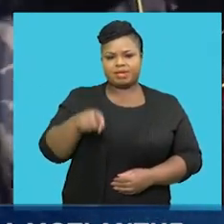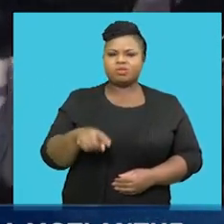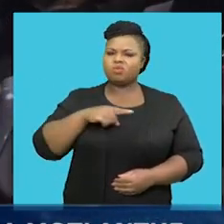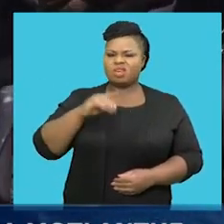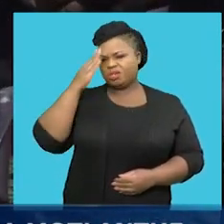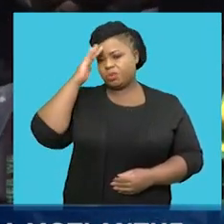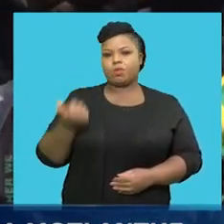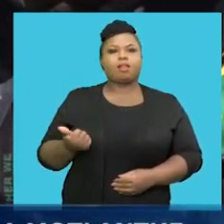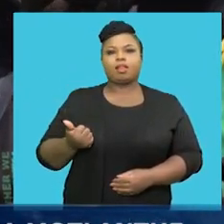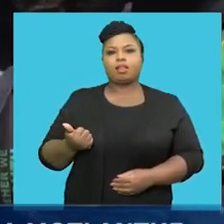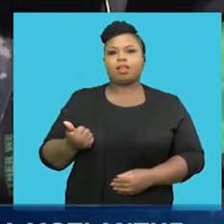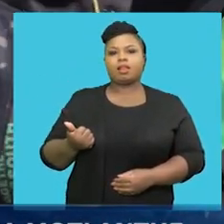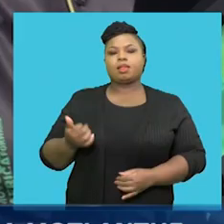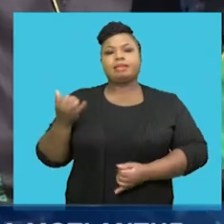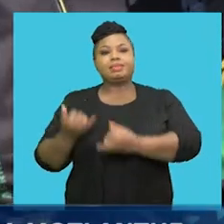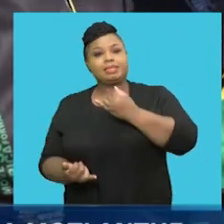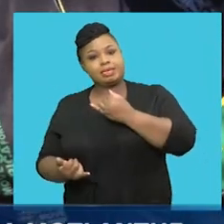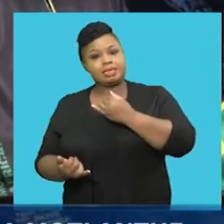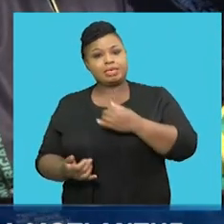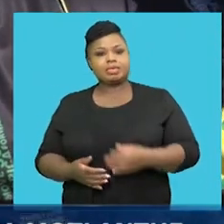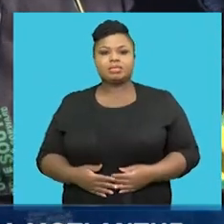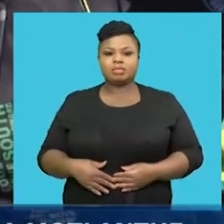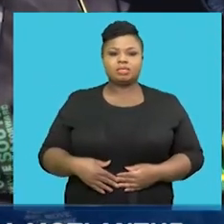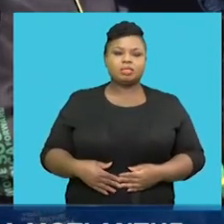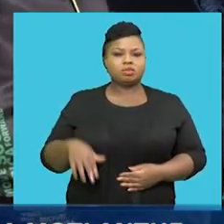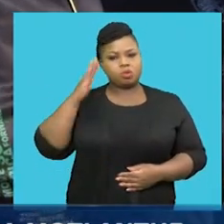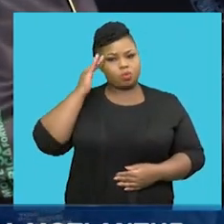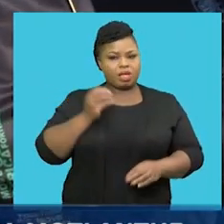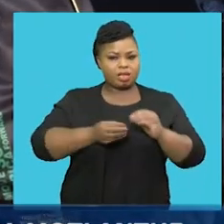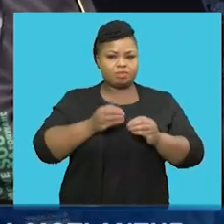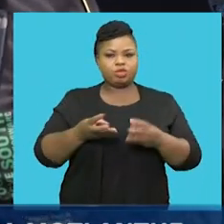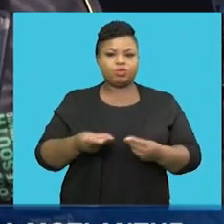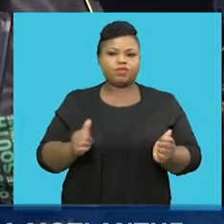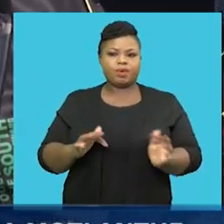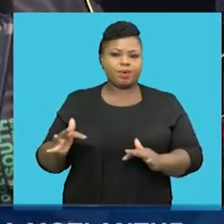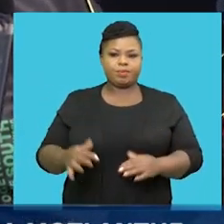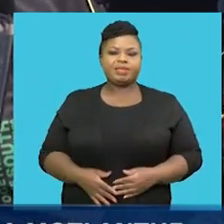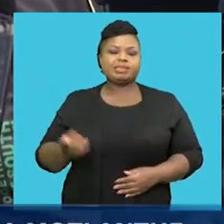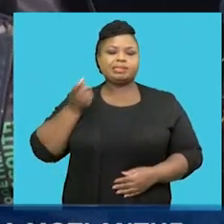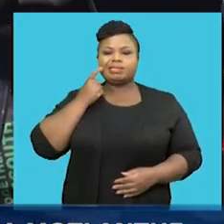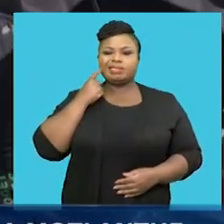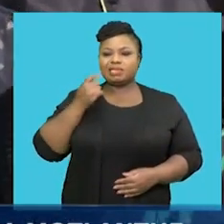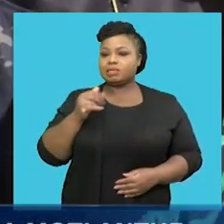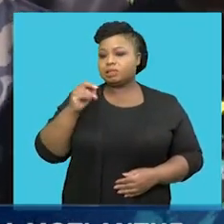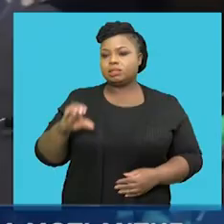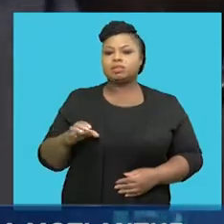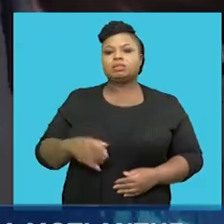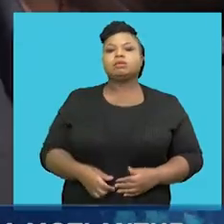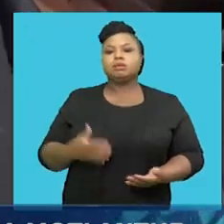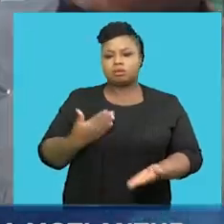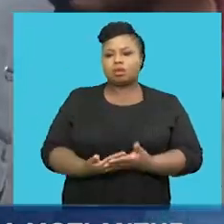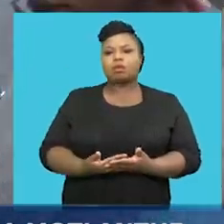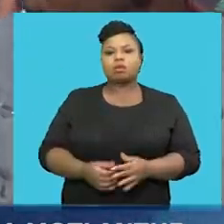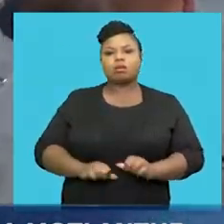it knows where it went wrong, it knows its weaknesses, and therefore it would be easier for the ANC to work out